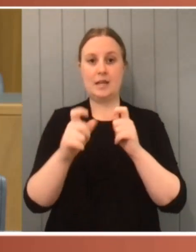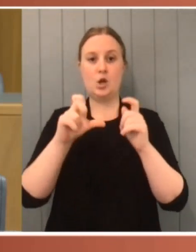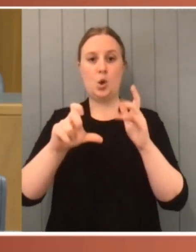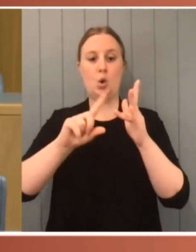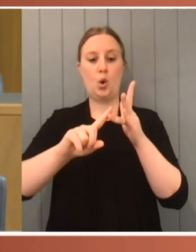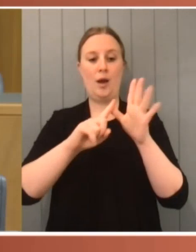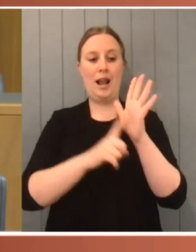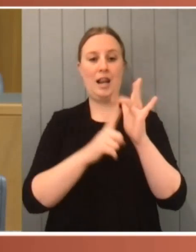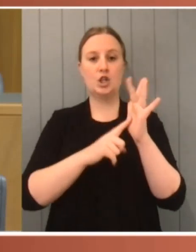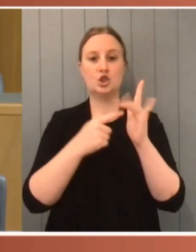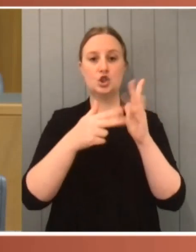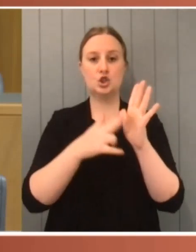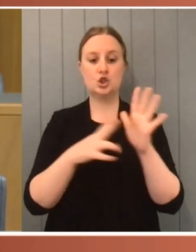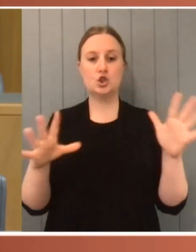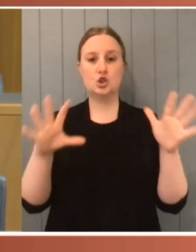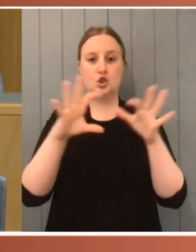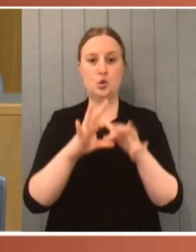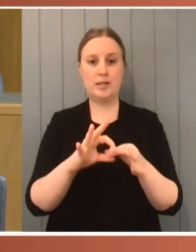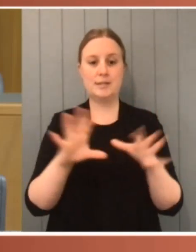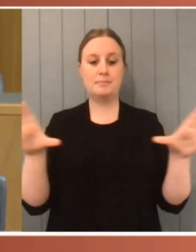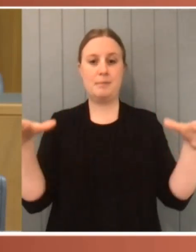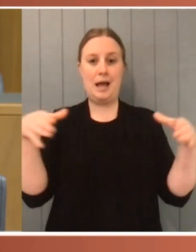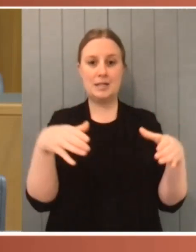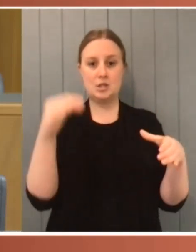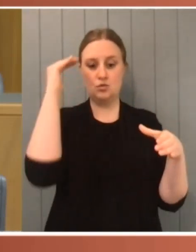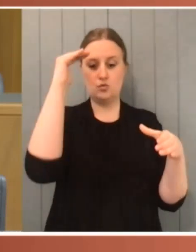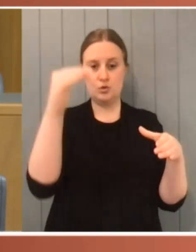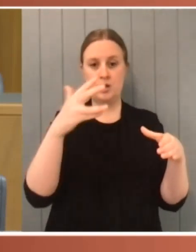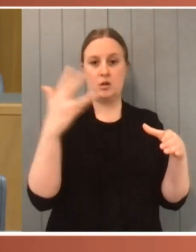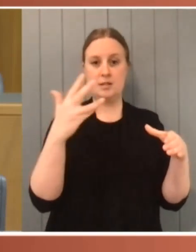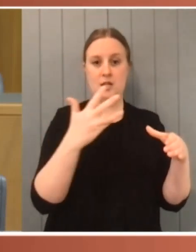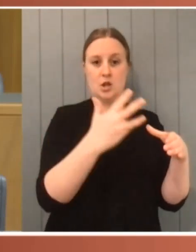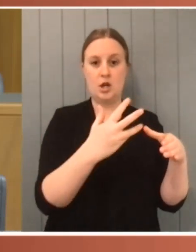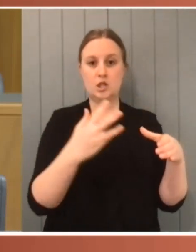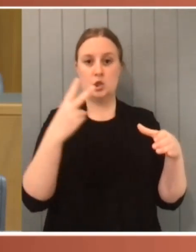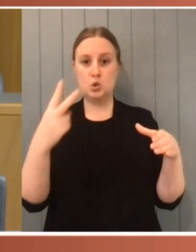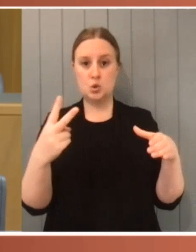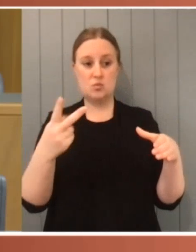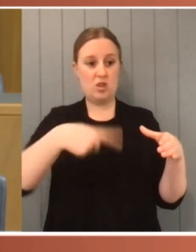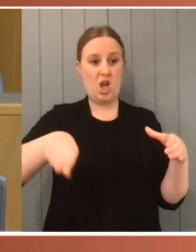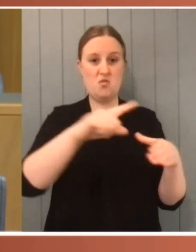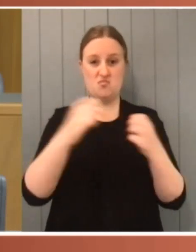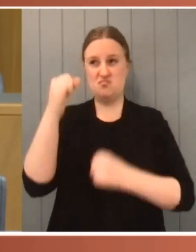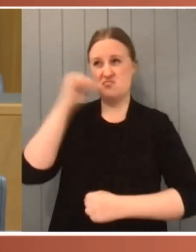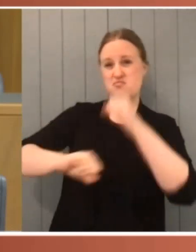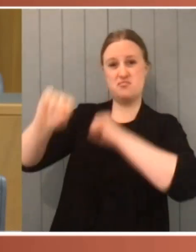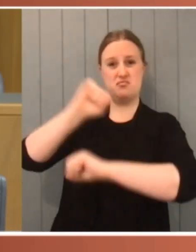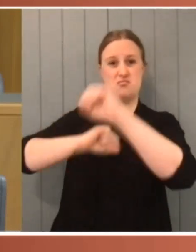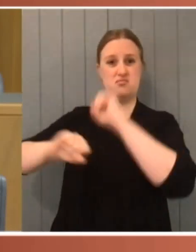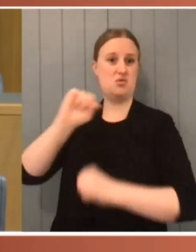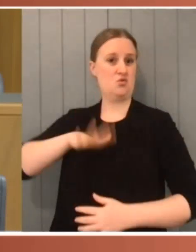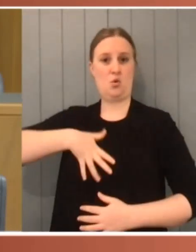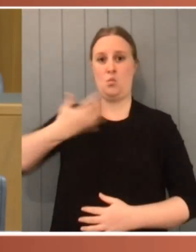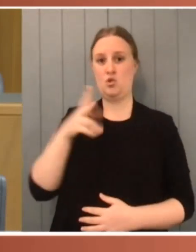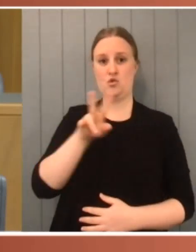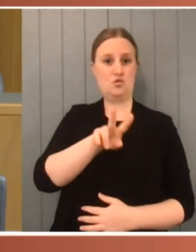May 1992, there was a rebellion against a proposed change to a policy of voluntary voting.